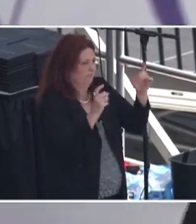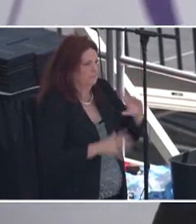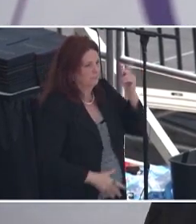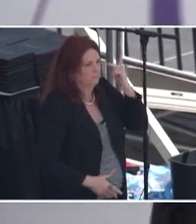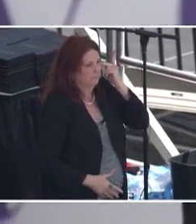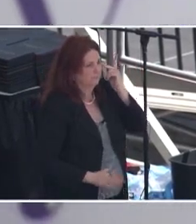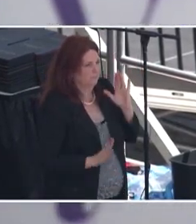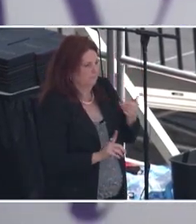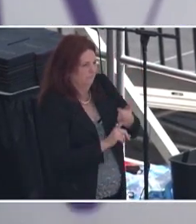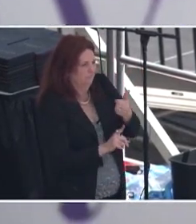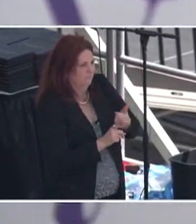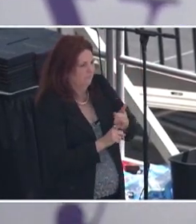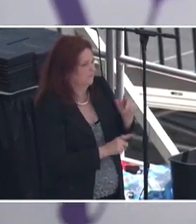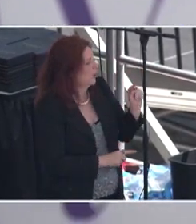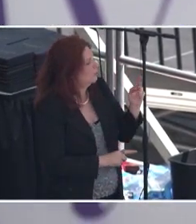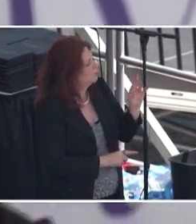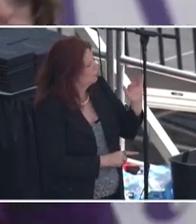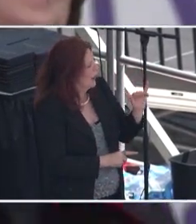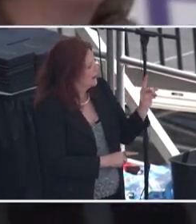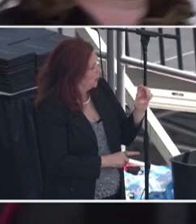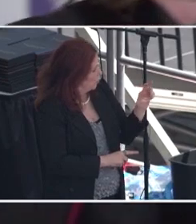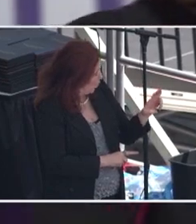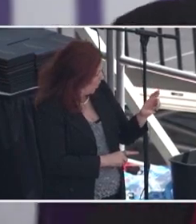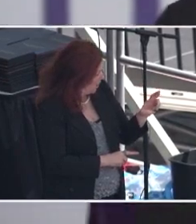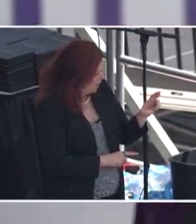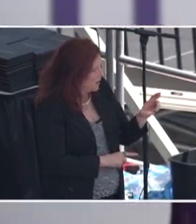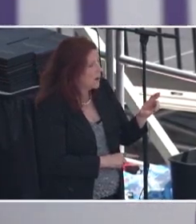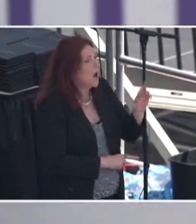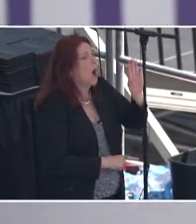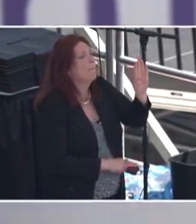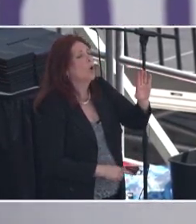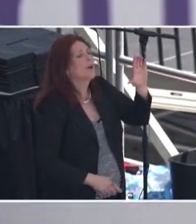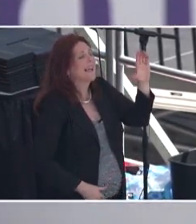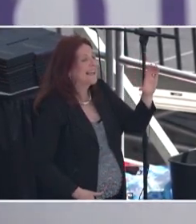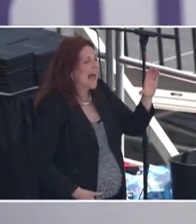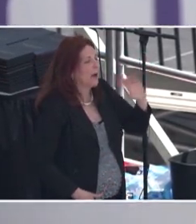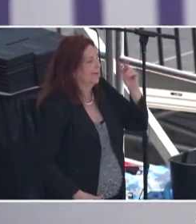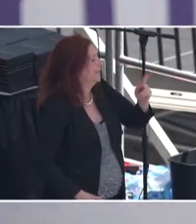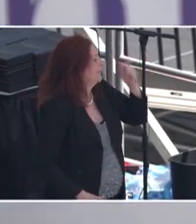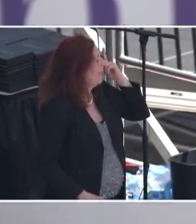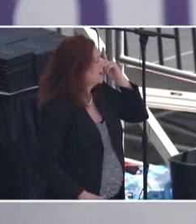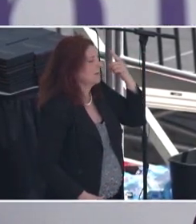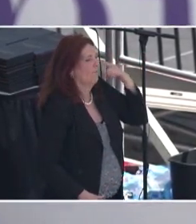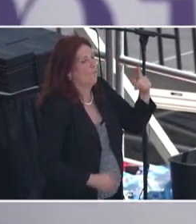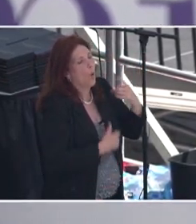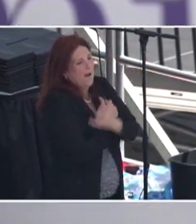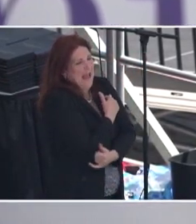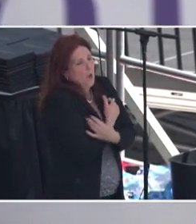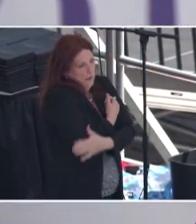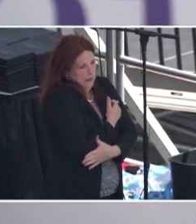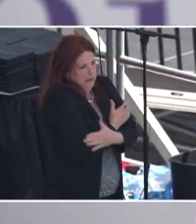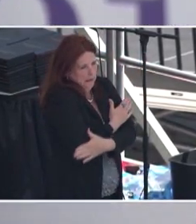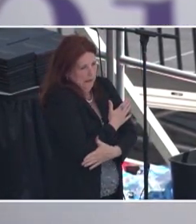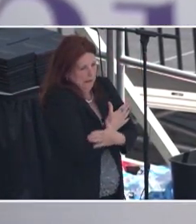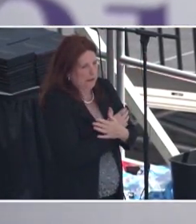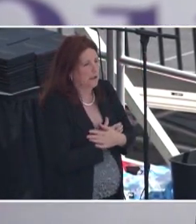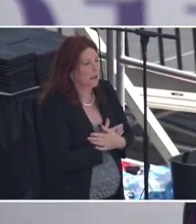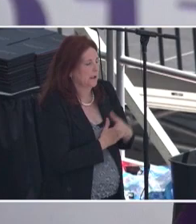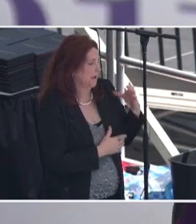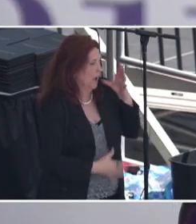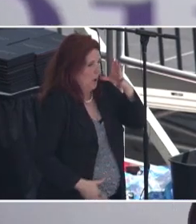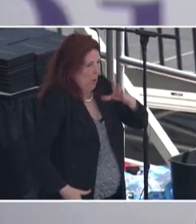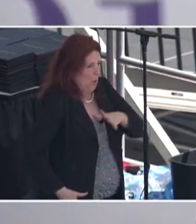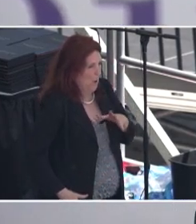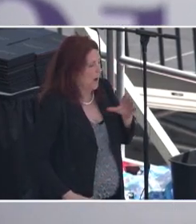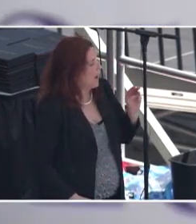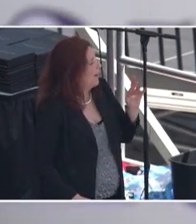Tracy Zuhr, Bergen County Freeholder Chairwoman. Mary